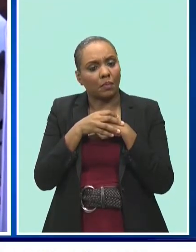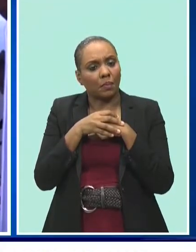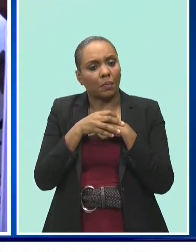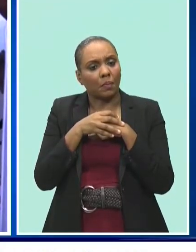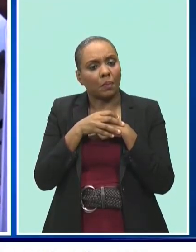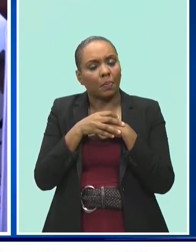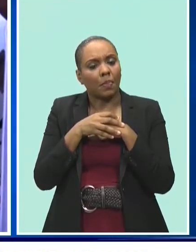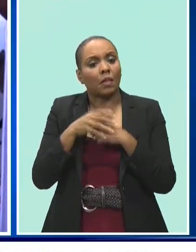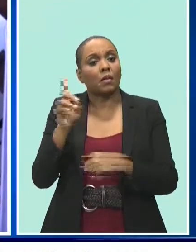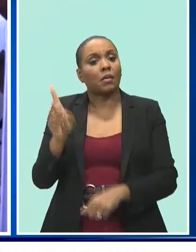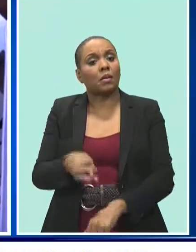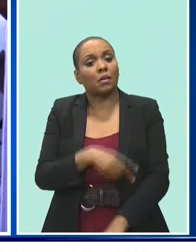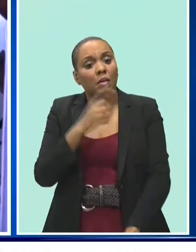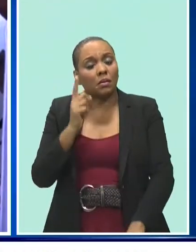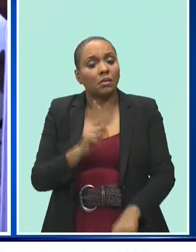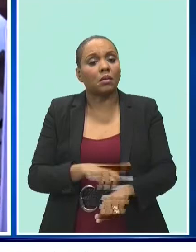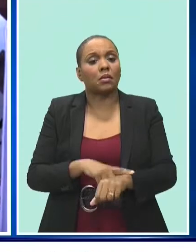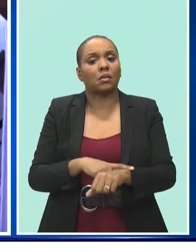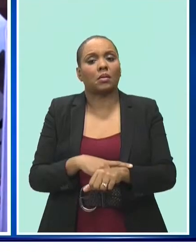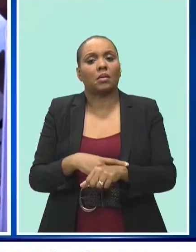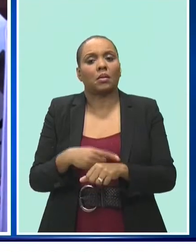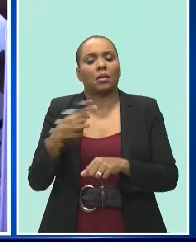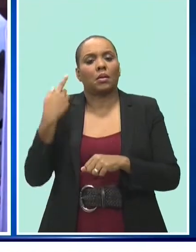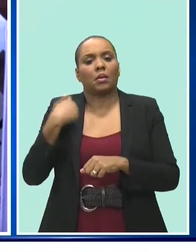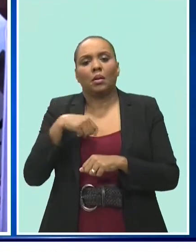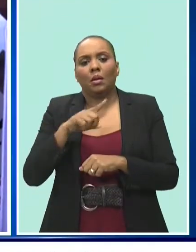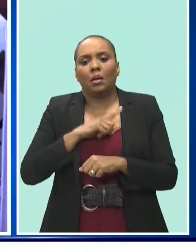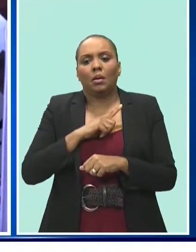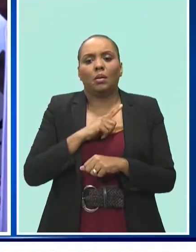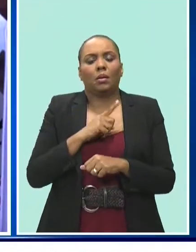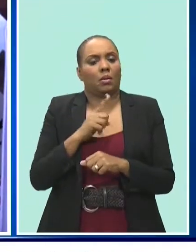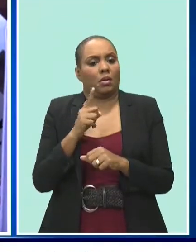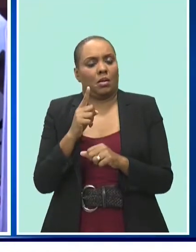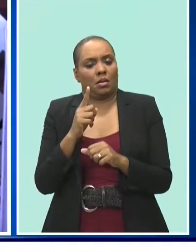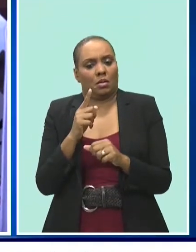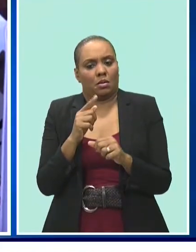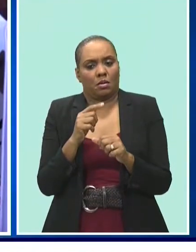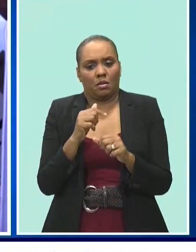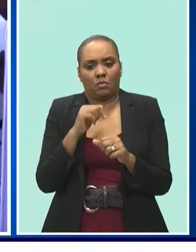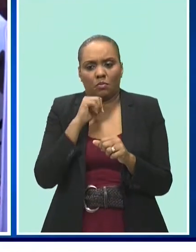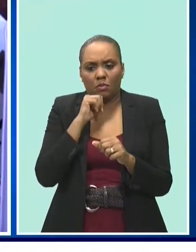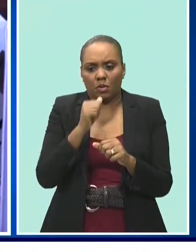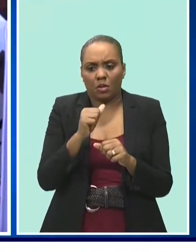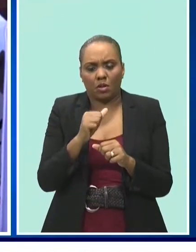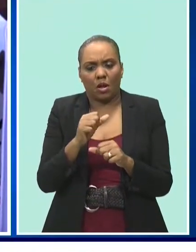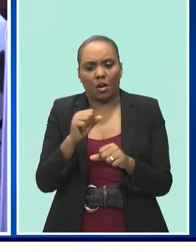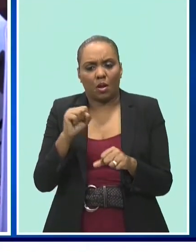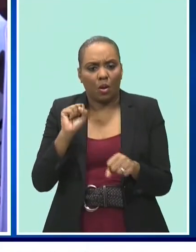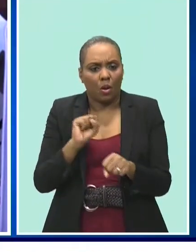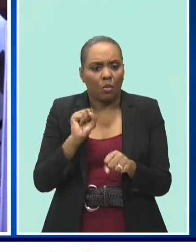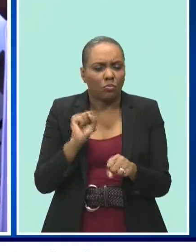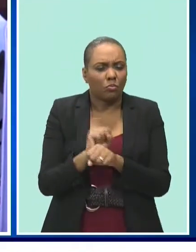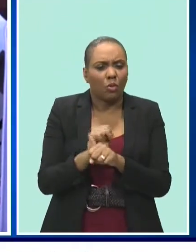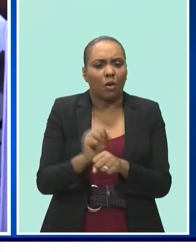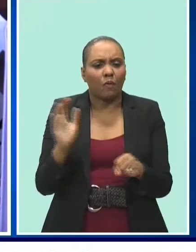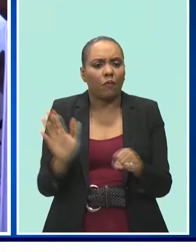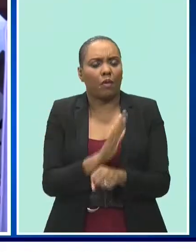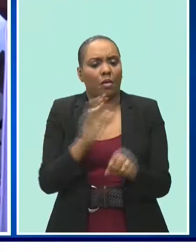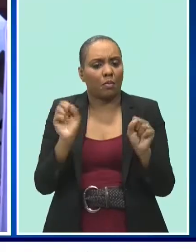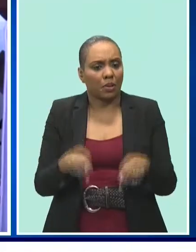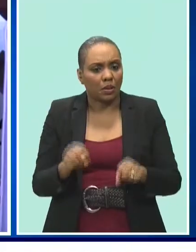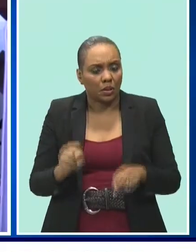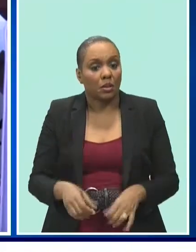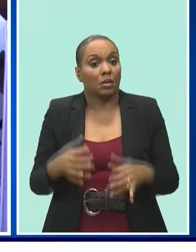2 decades, and that we have to dig deep down now to put in the early work for the next